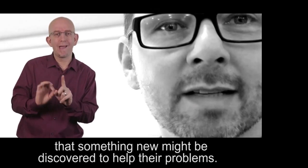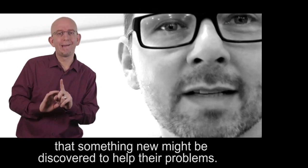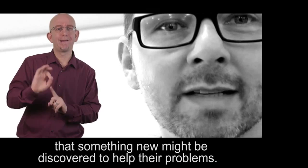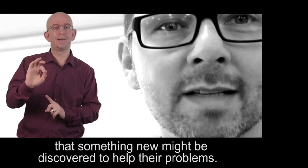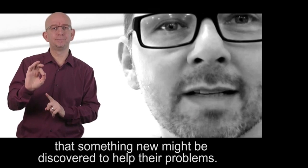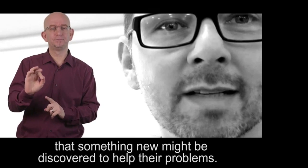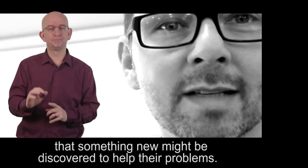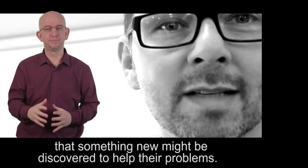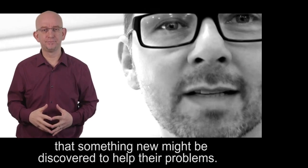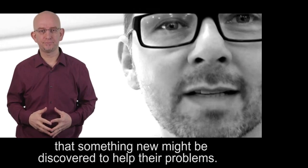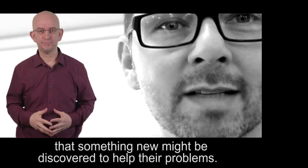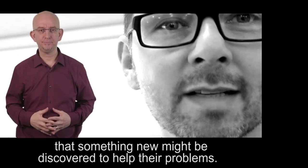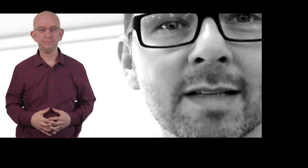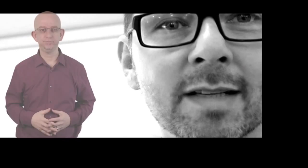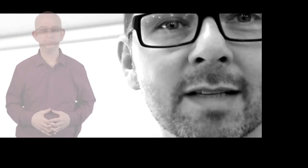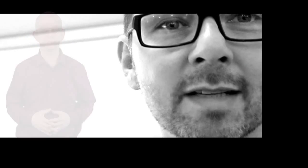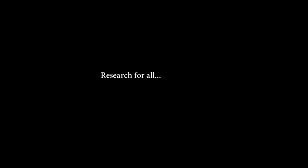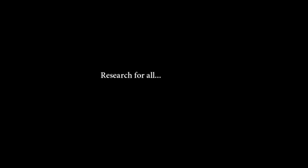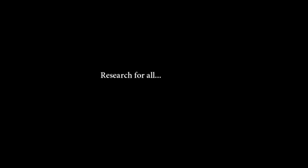discovered to help their problems